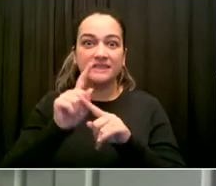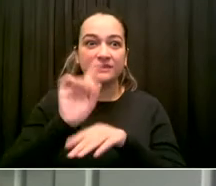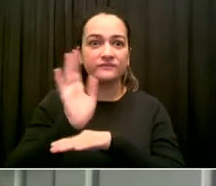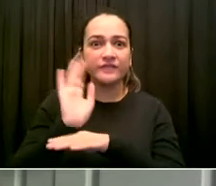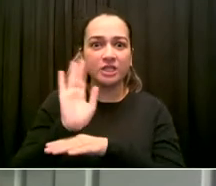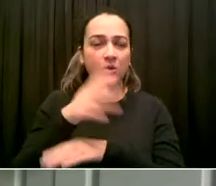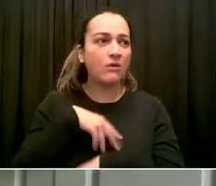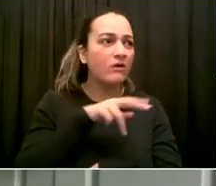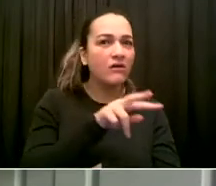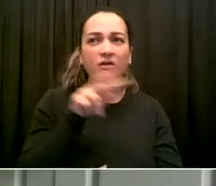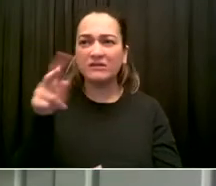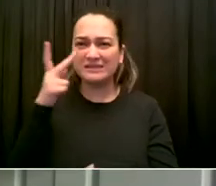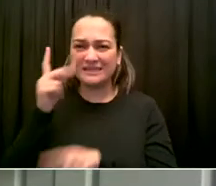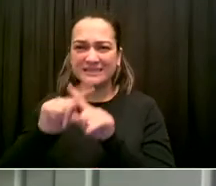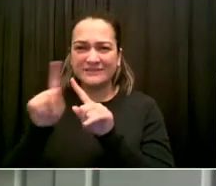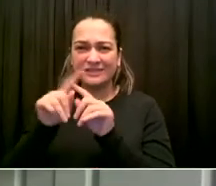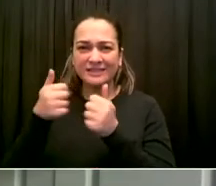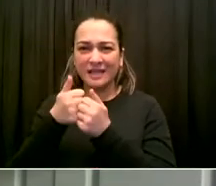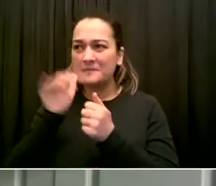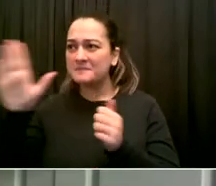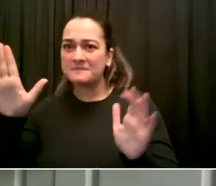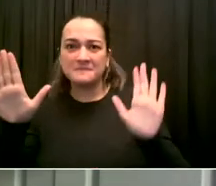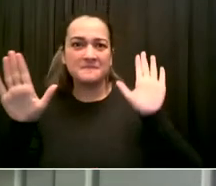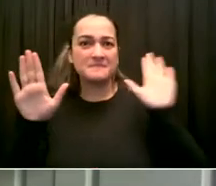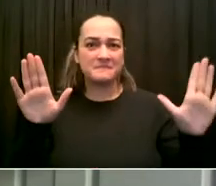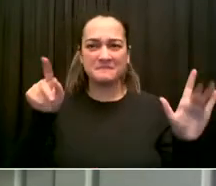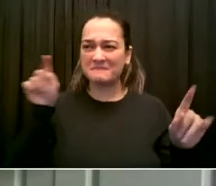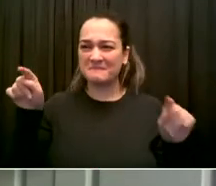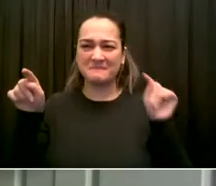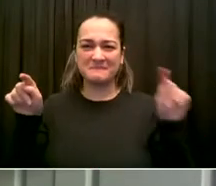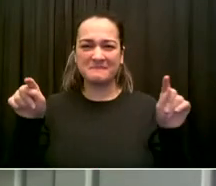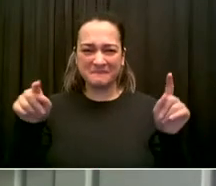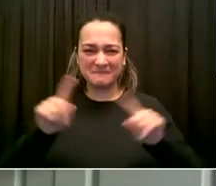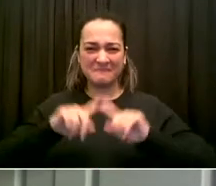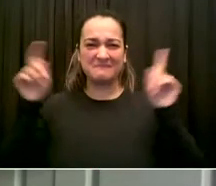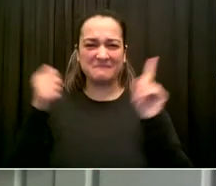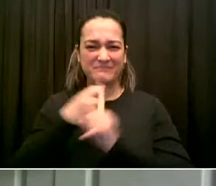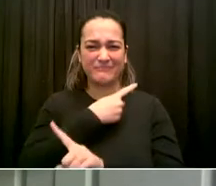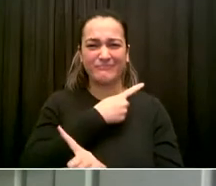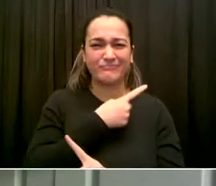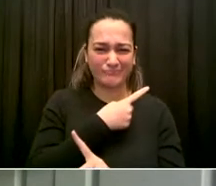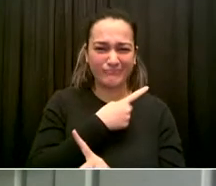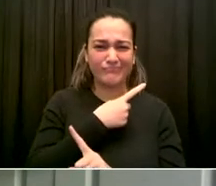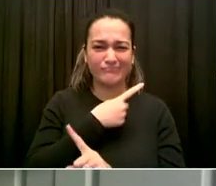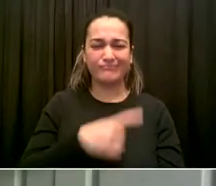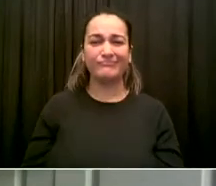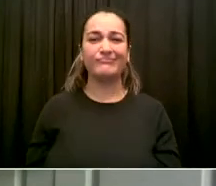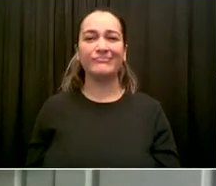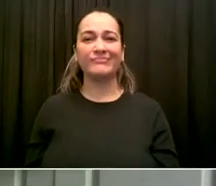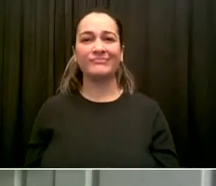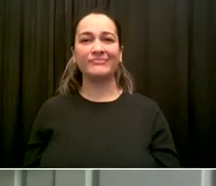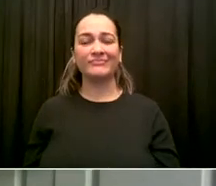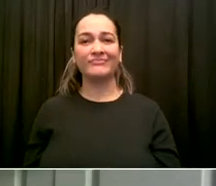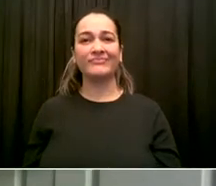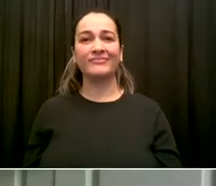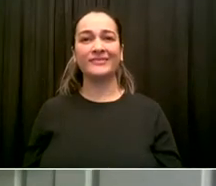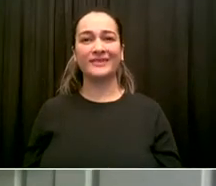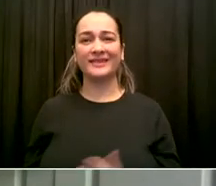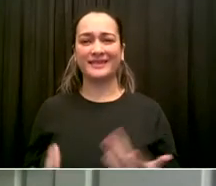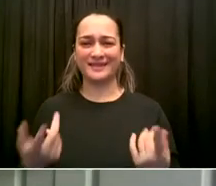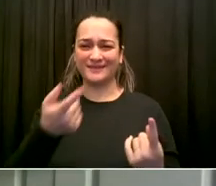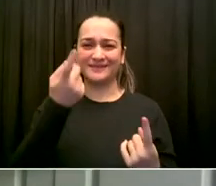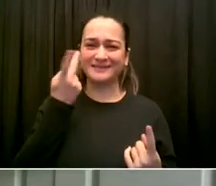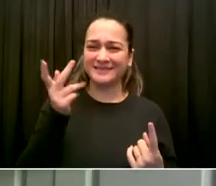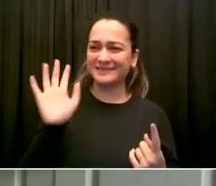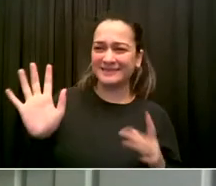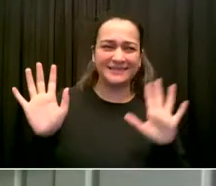came into my backyard as an alum and did not ask me to play for them. And as Michael Jordan once said, I took